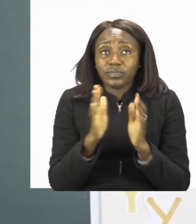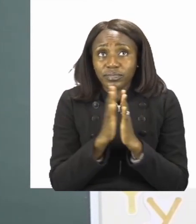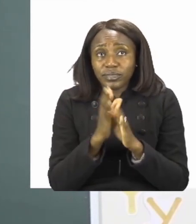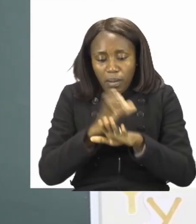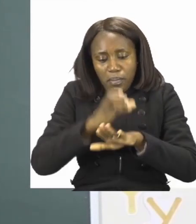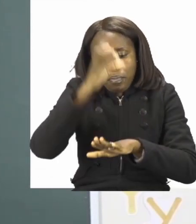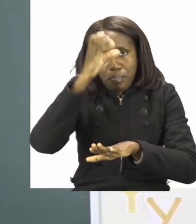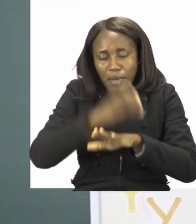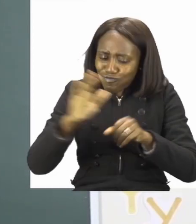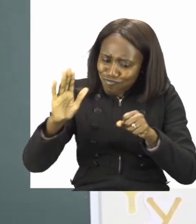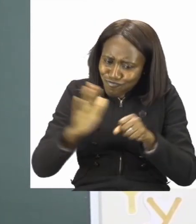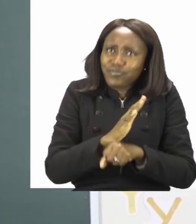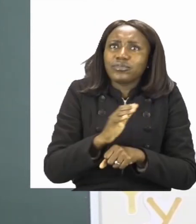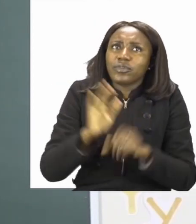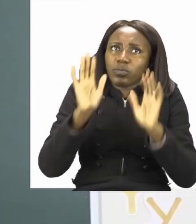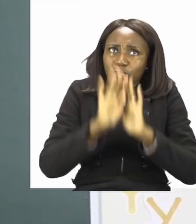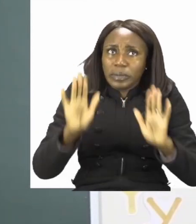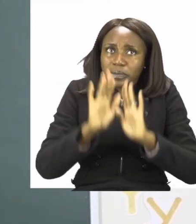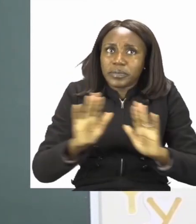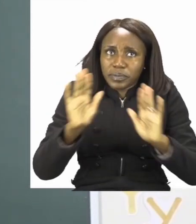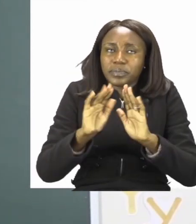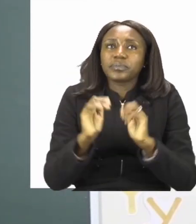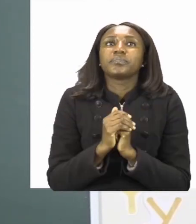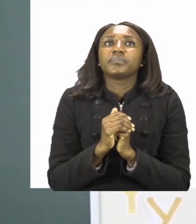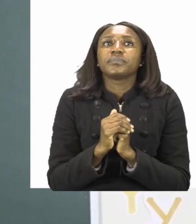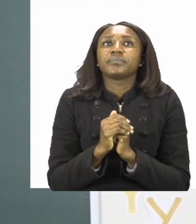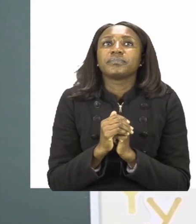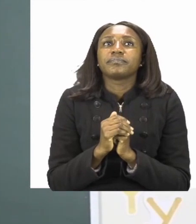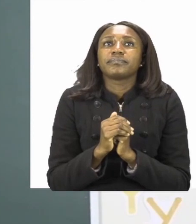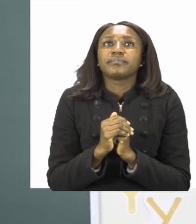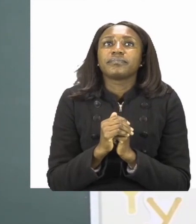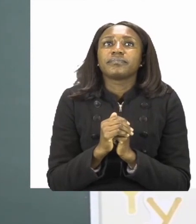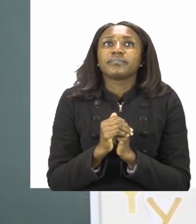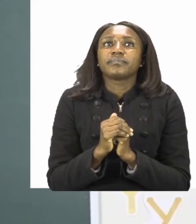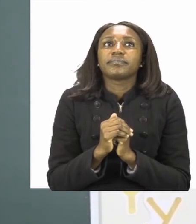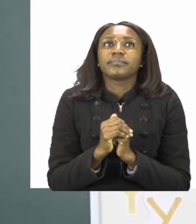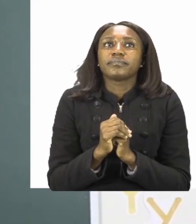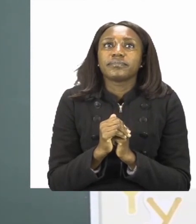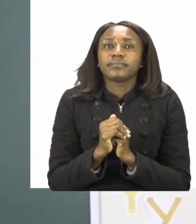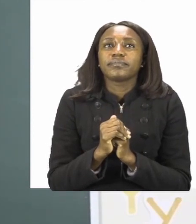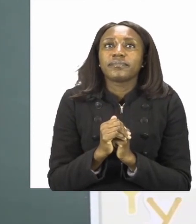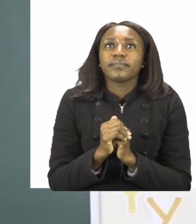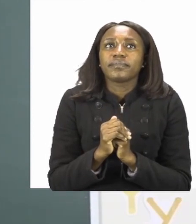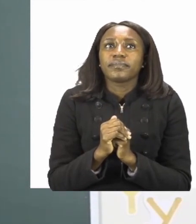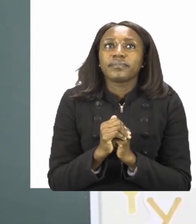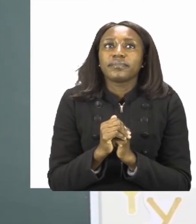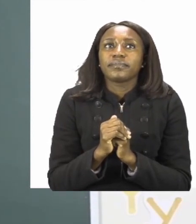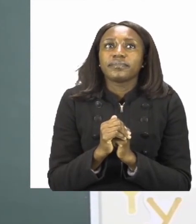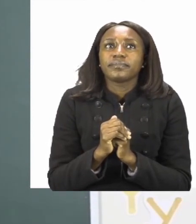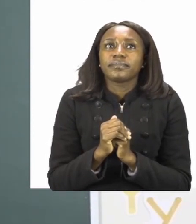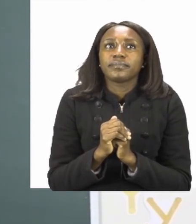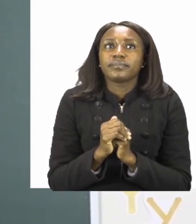is also full. So, a full bottle has water right to the top